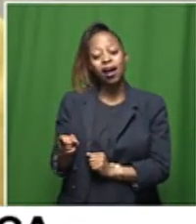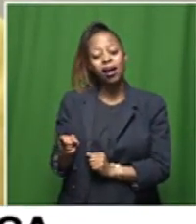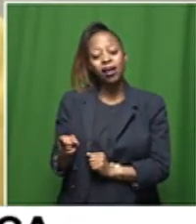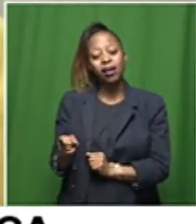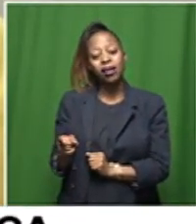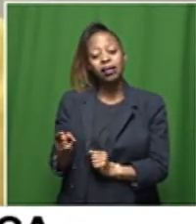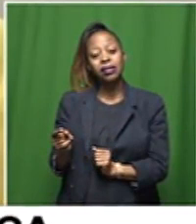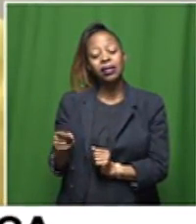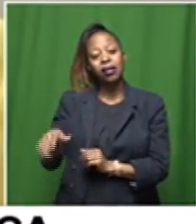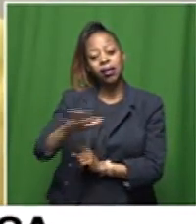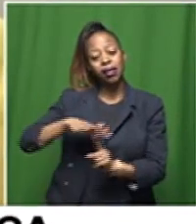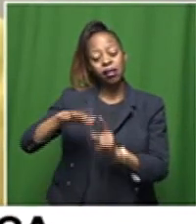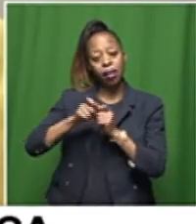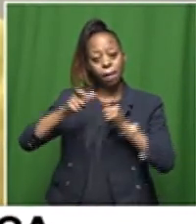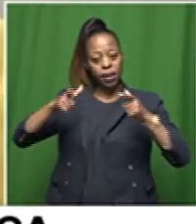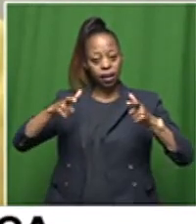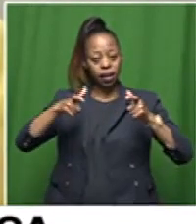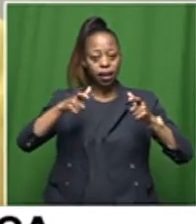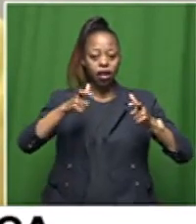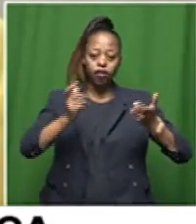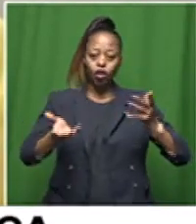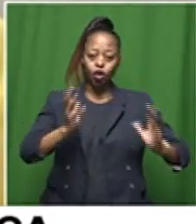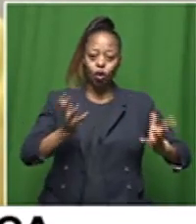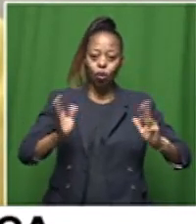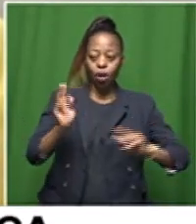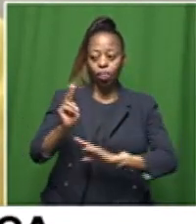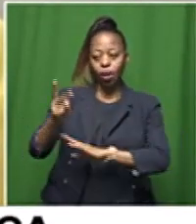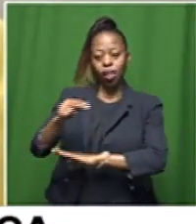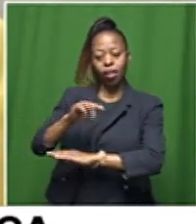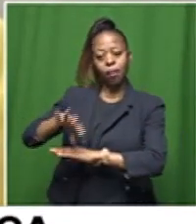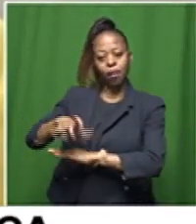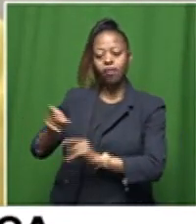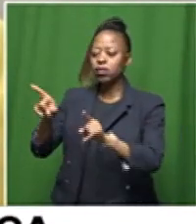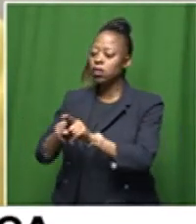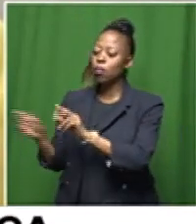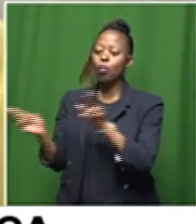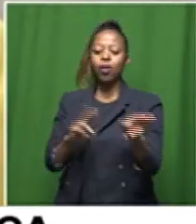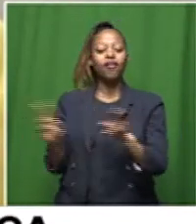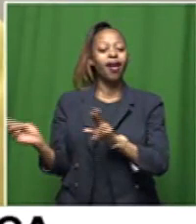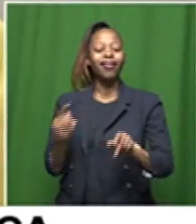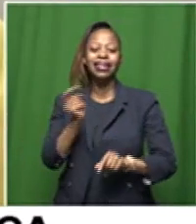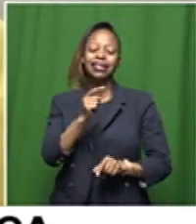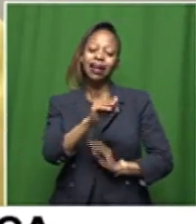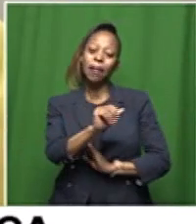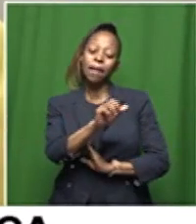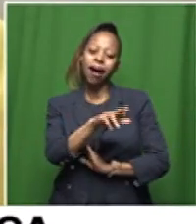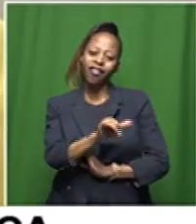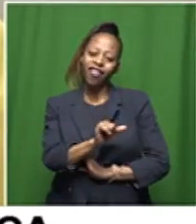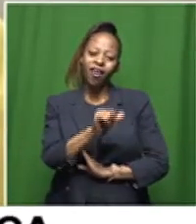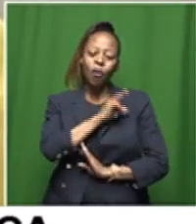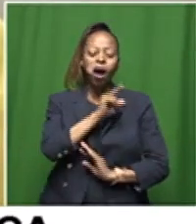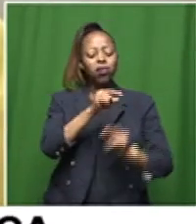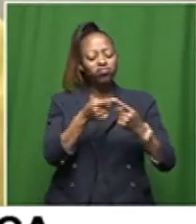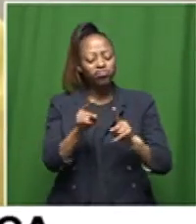is big, and other provinces are also referring their patients to Bara for